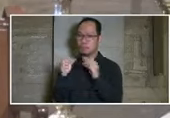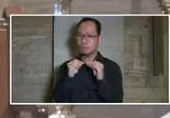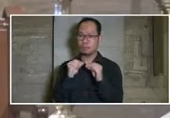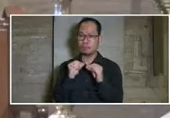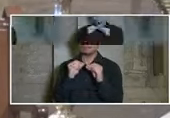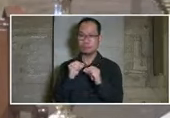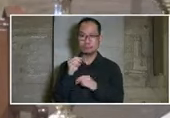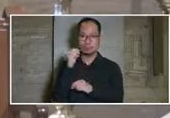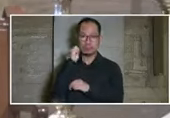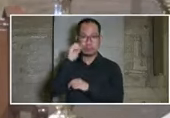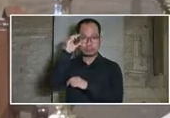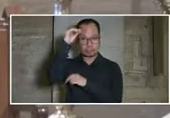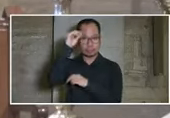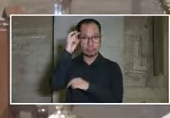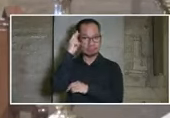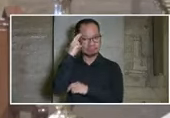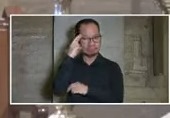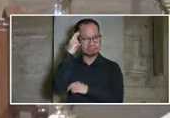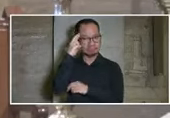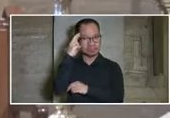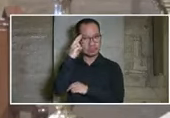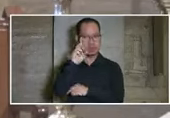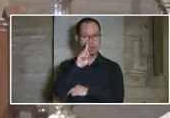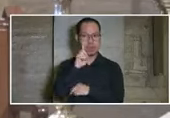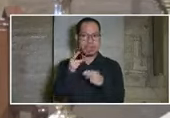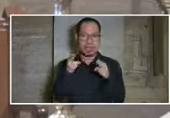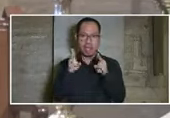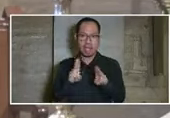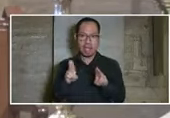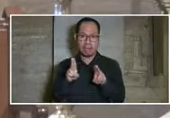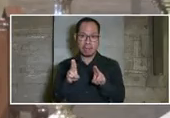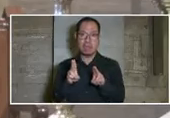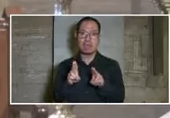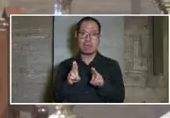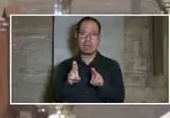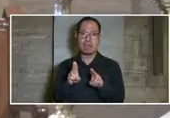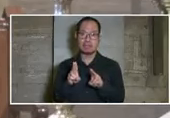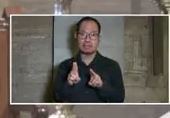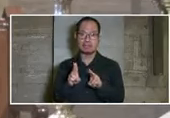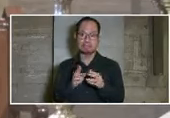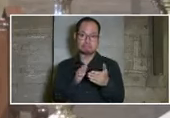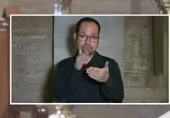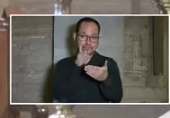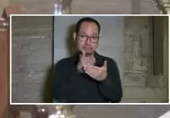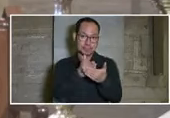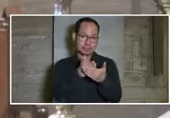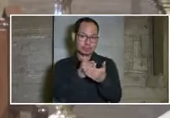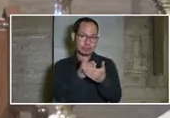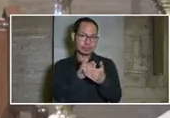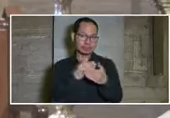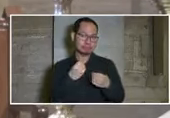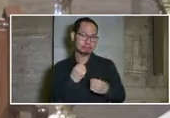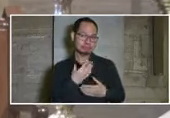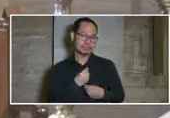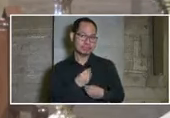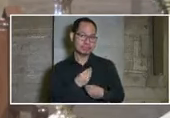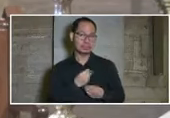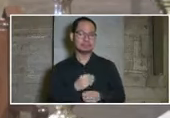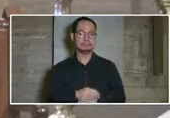woman, realizing that what had happened to her, approached in fear and